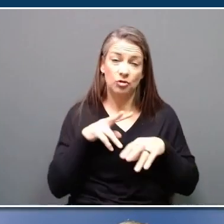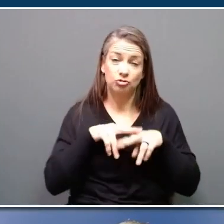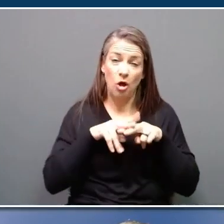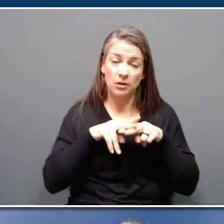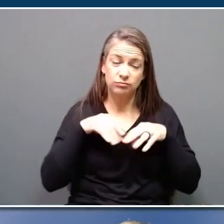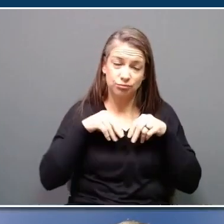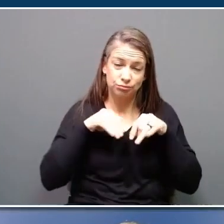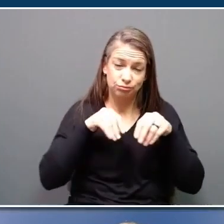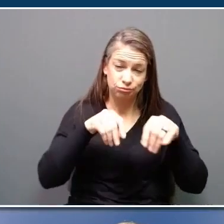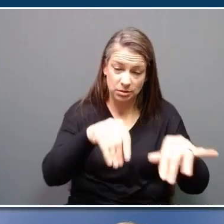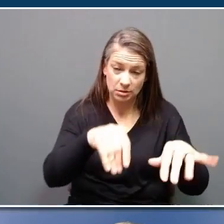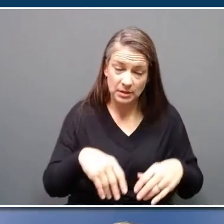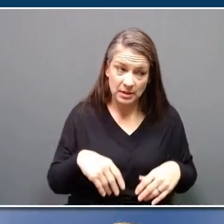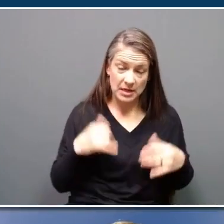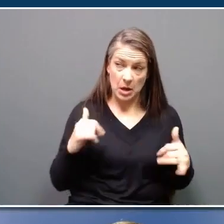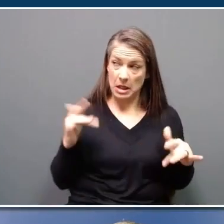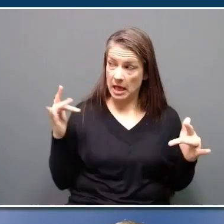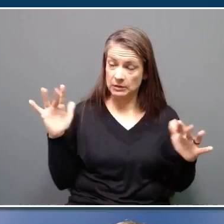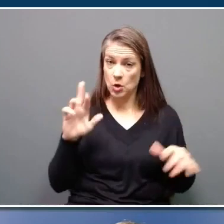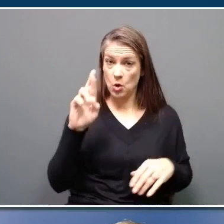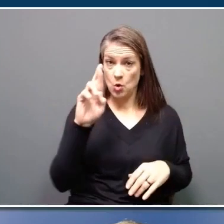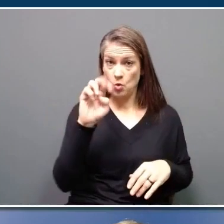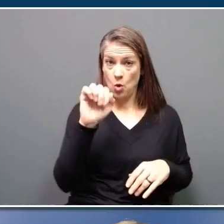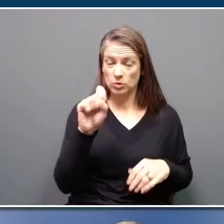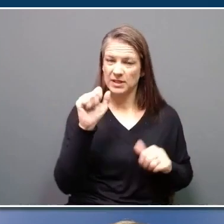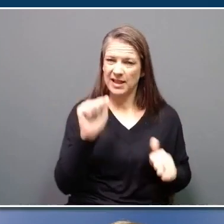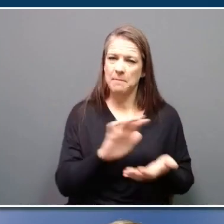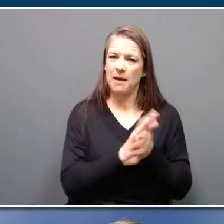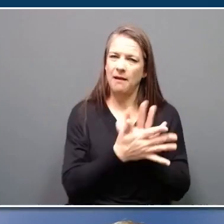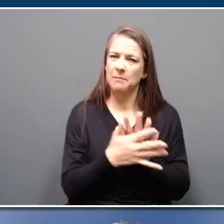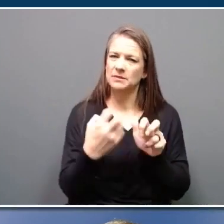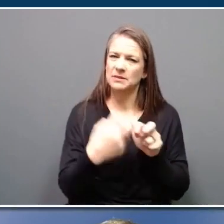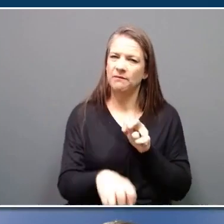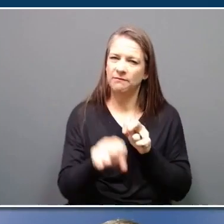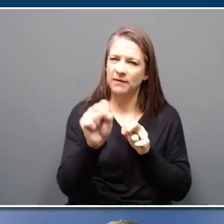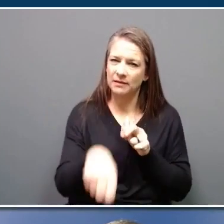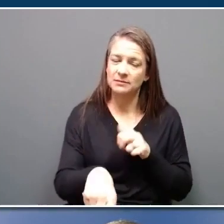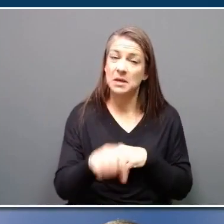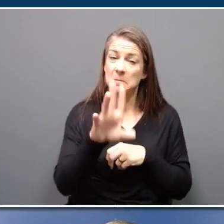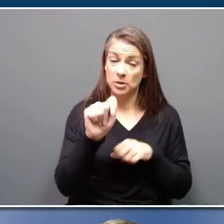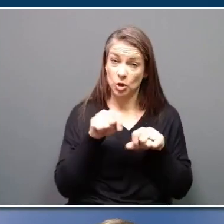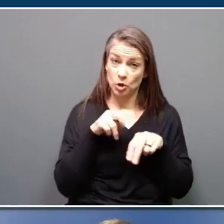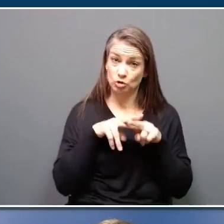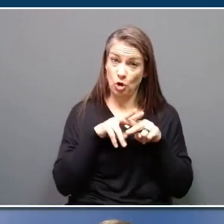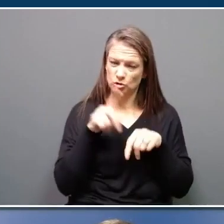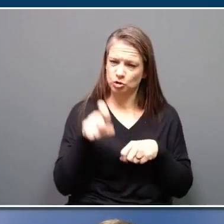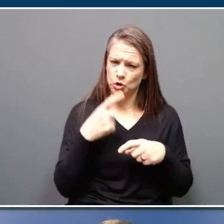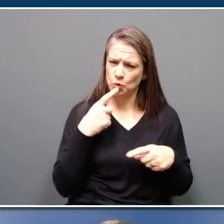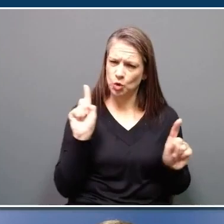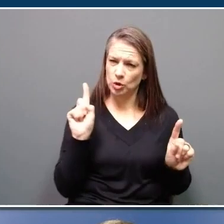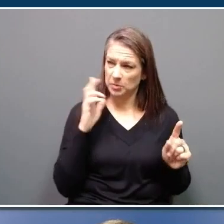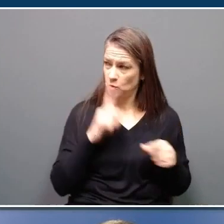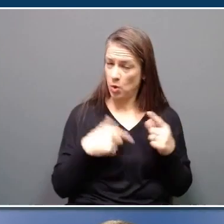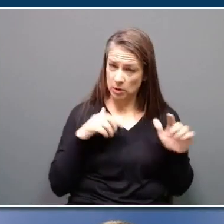still light, road conditions may get tough, but the salt should work. The work we're doing